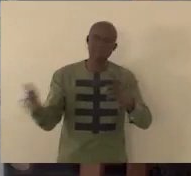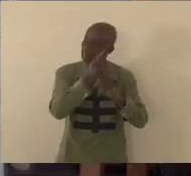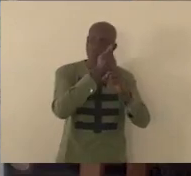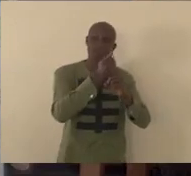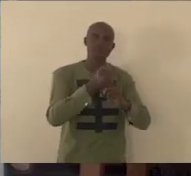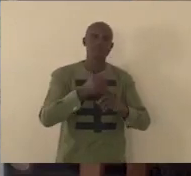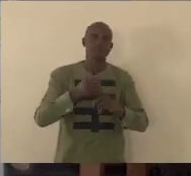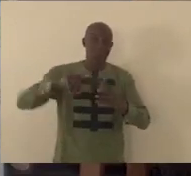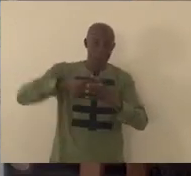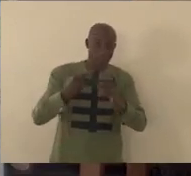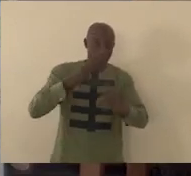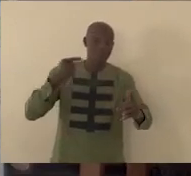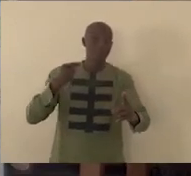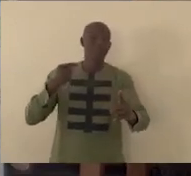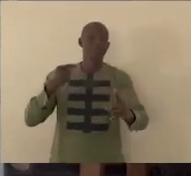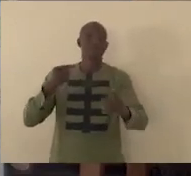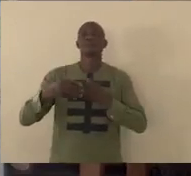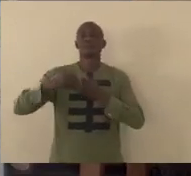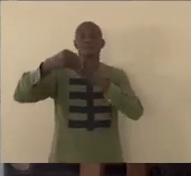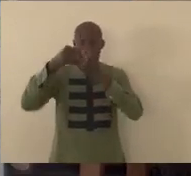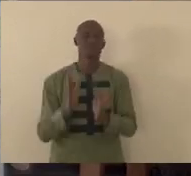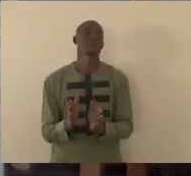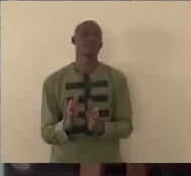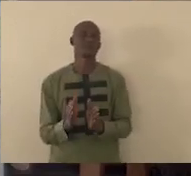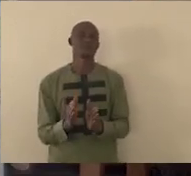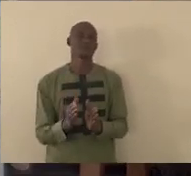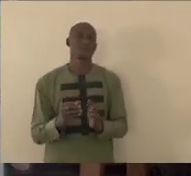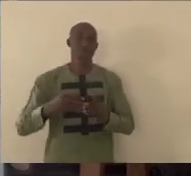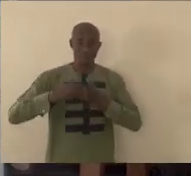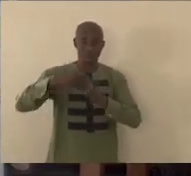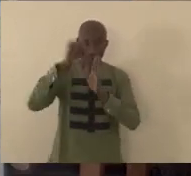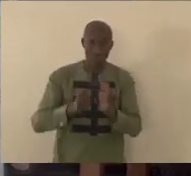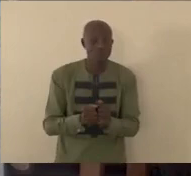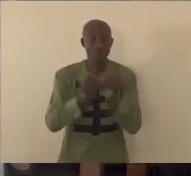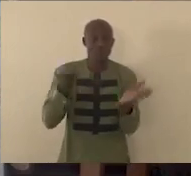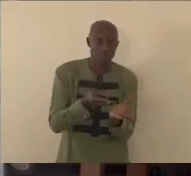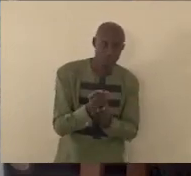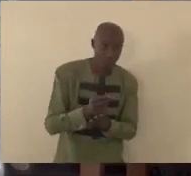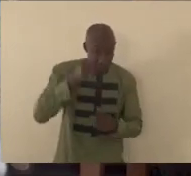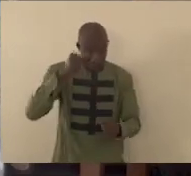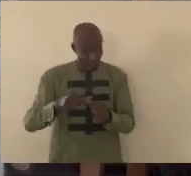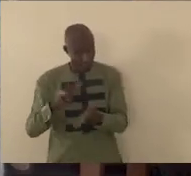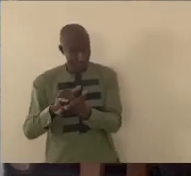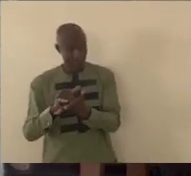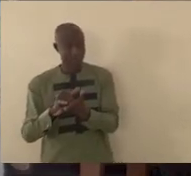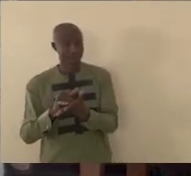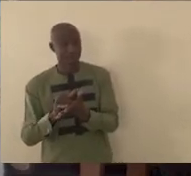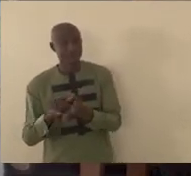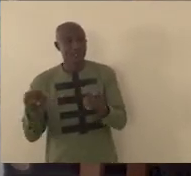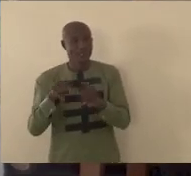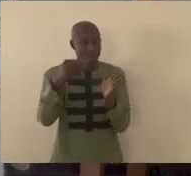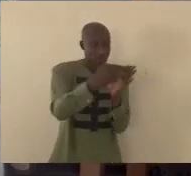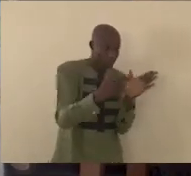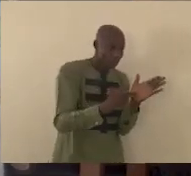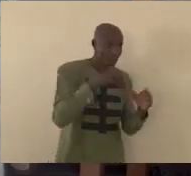them. It begins from who? Leader. It begins from leadership without integrity. Recall that, as